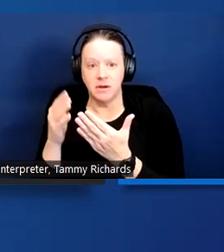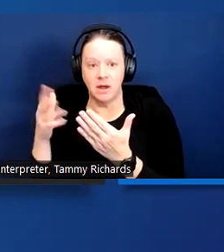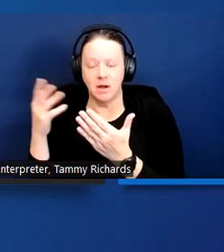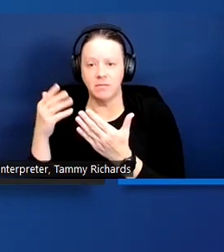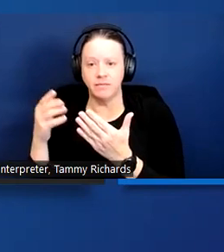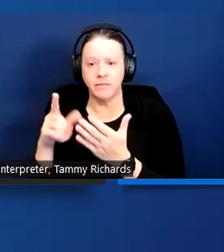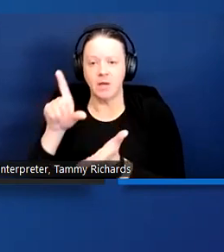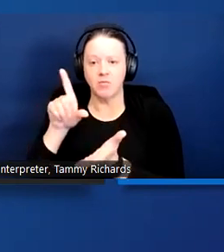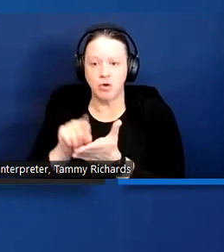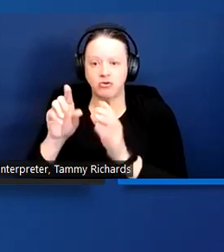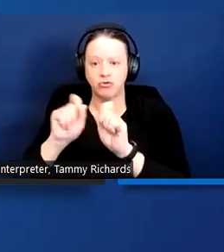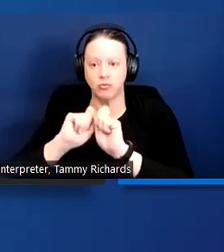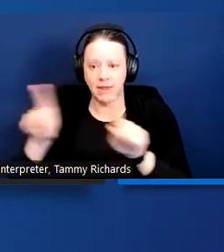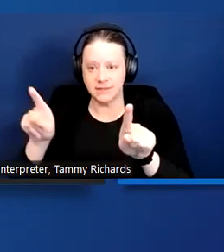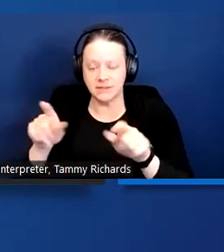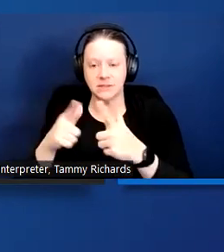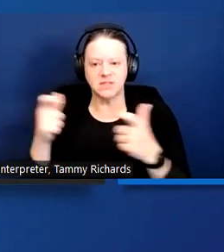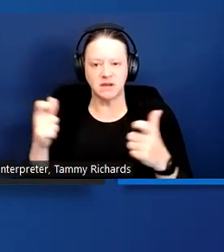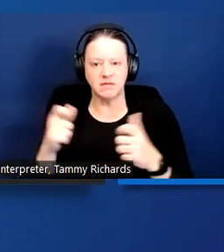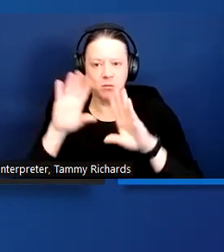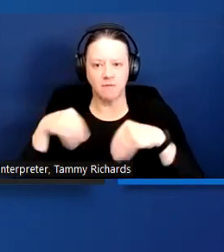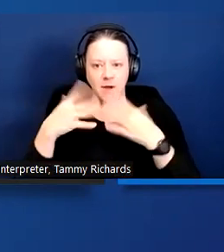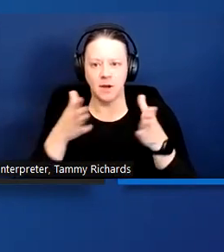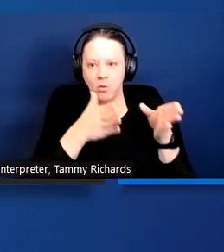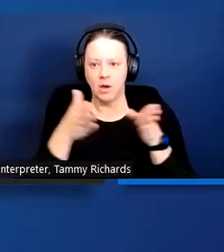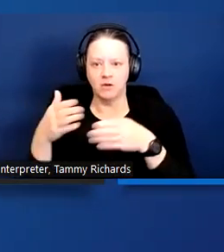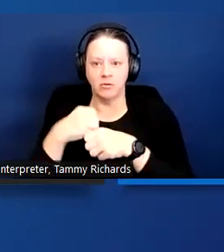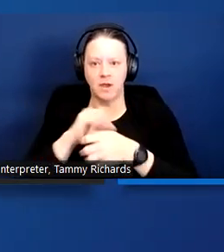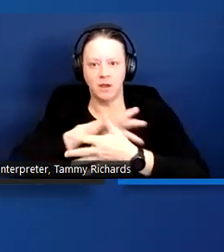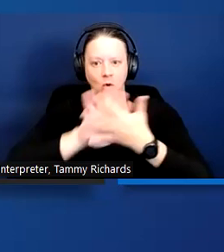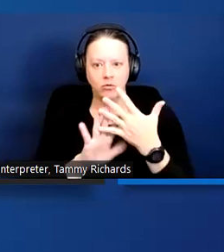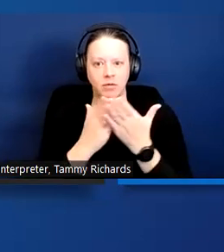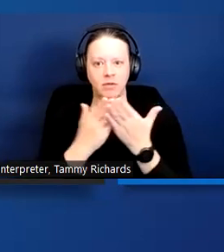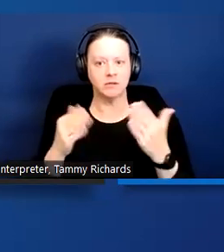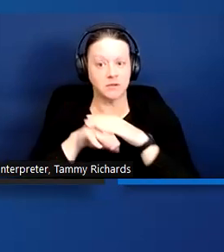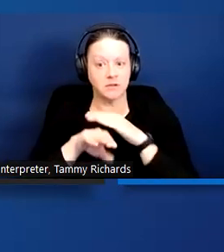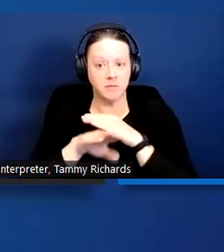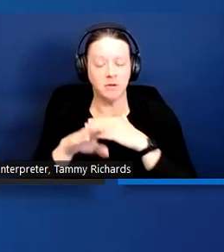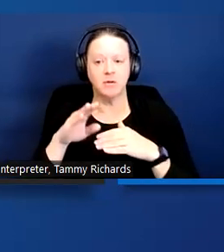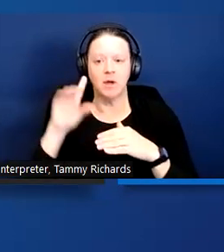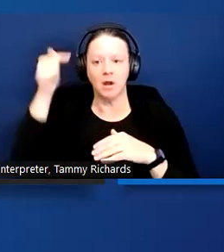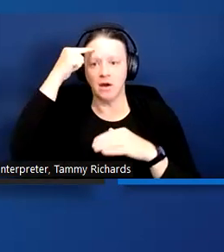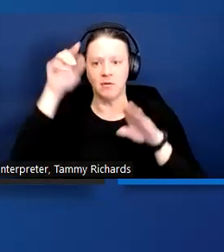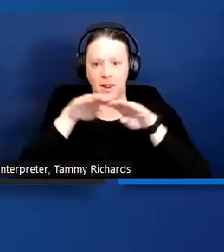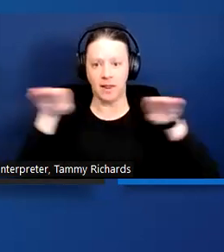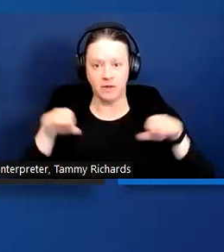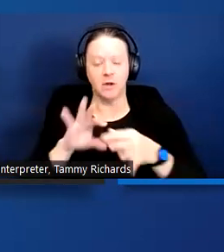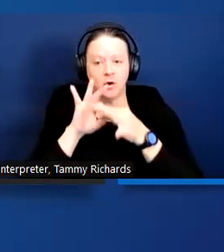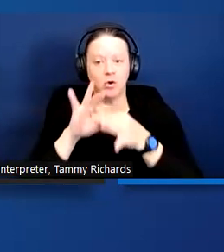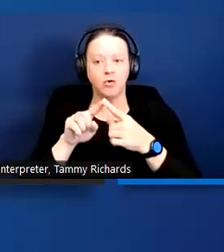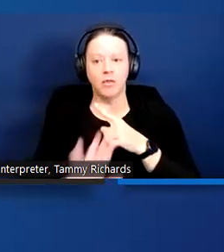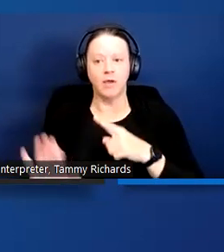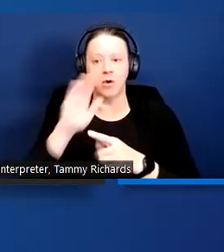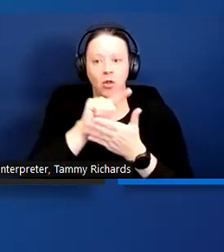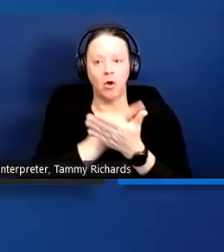press releases and such, providing ways to make those accessible on a government level, according to their law. We